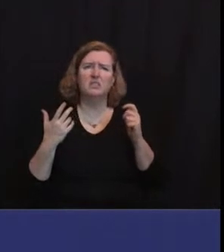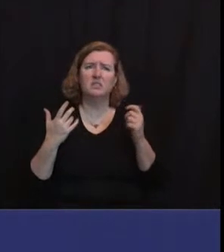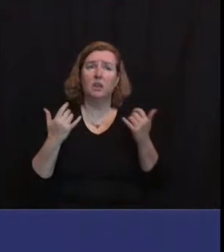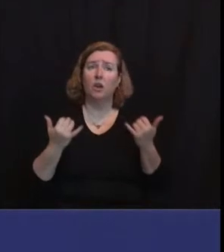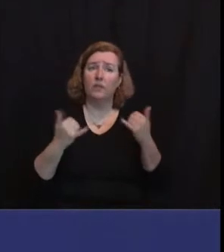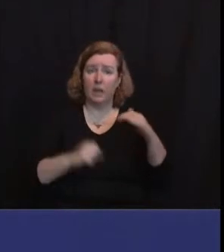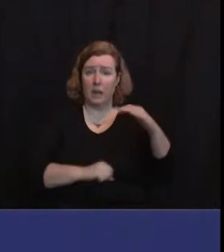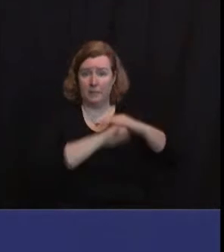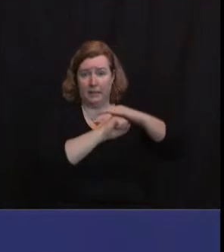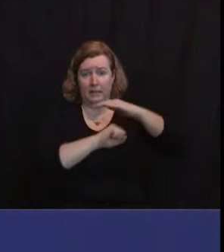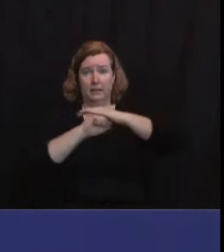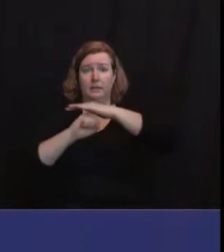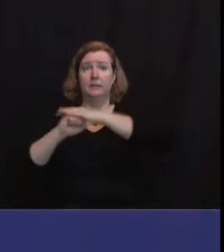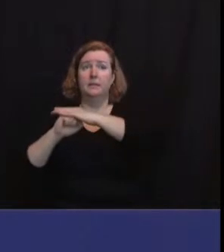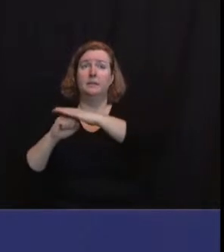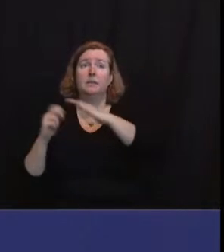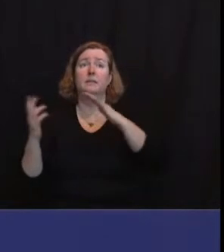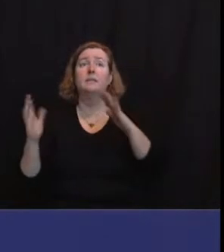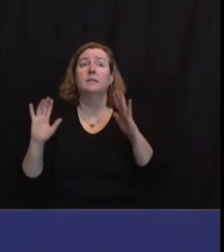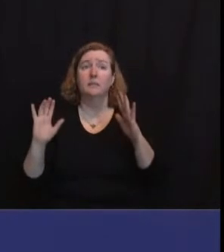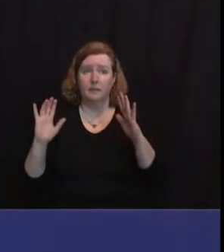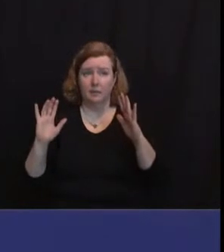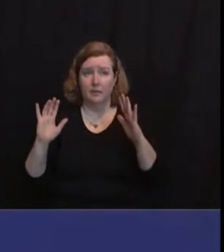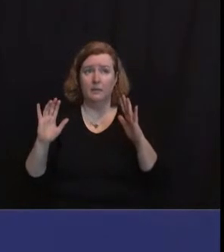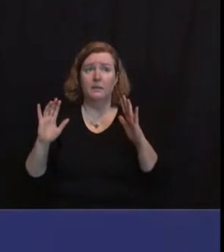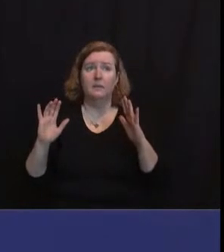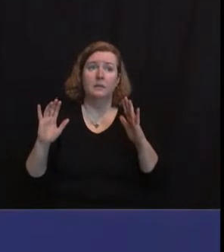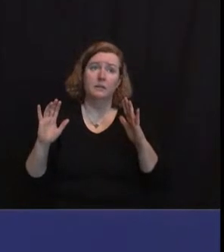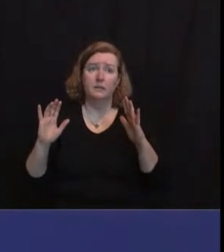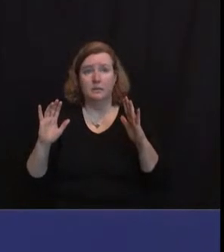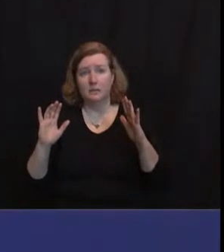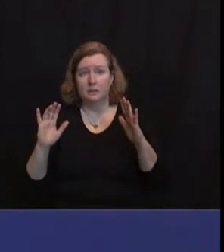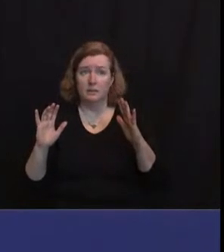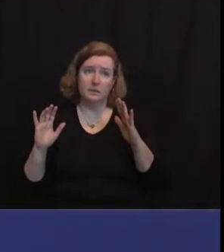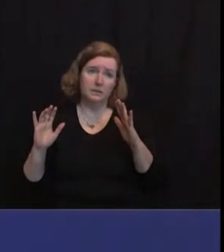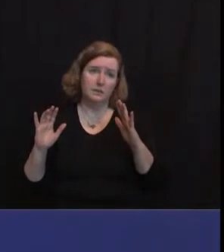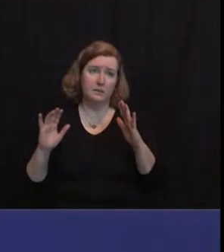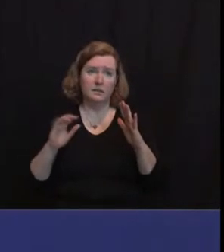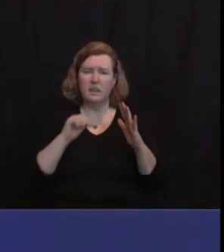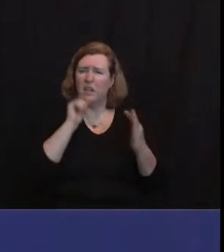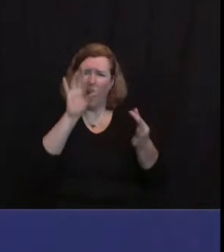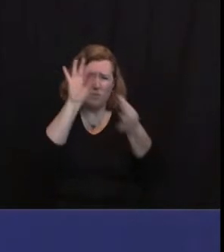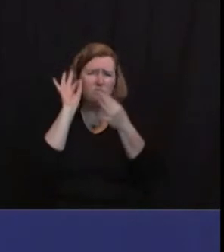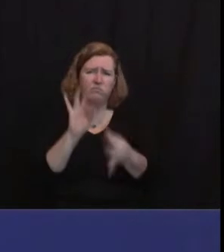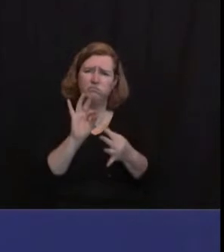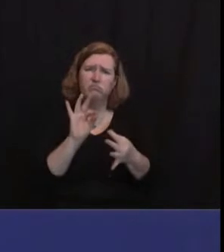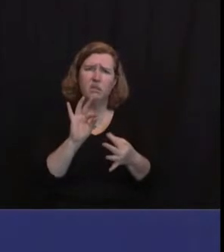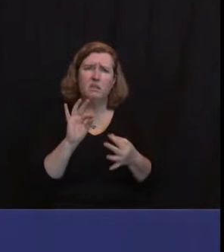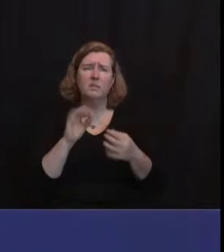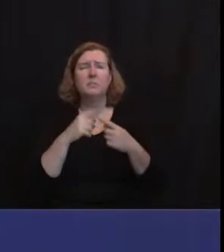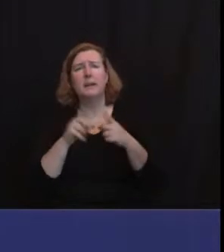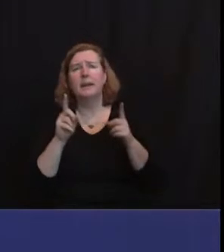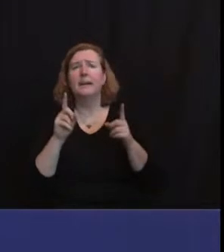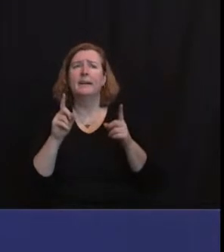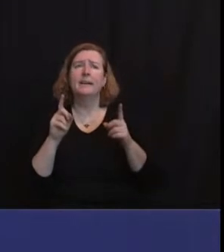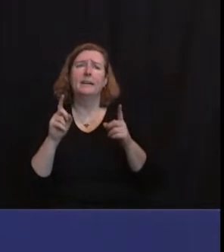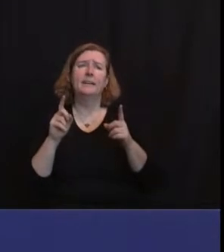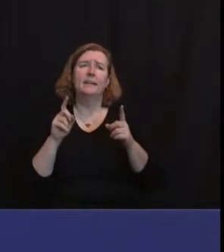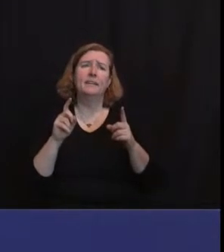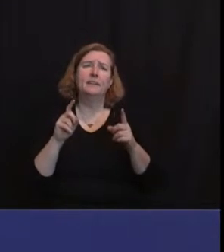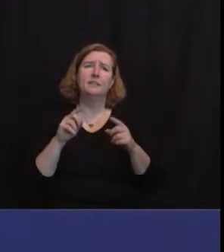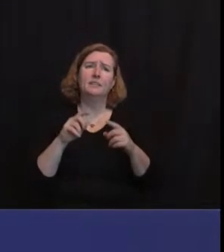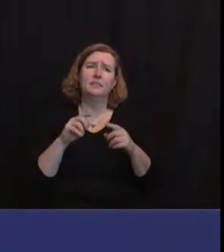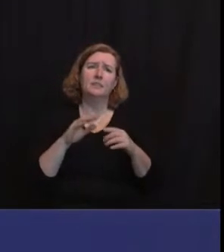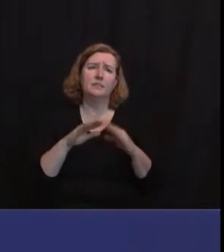capacities are anomalous with the realities that we have. But we're constantly thinking. But when I say that don't expect anything